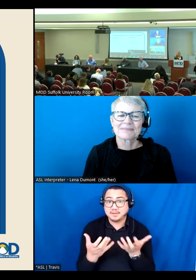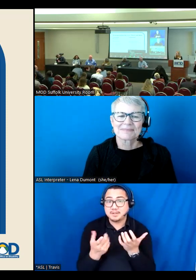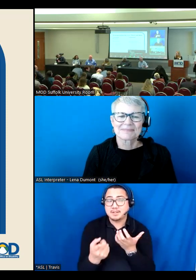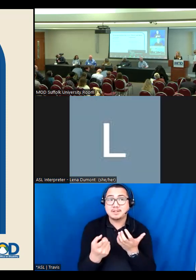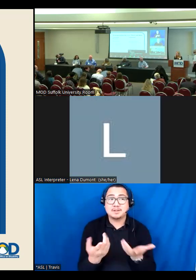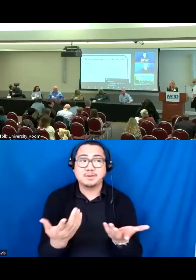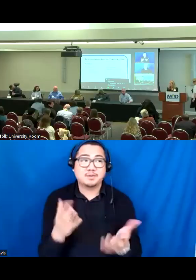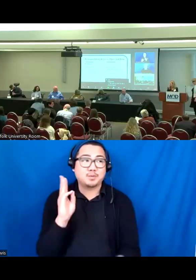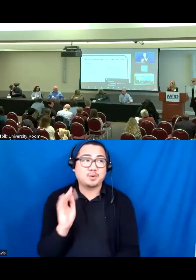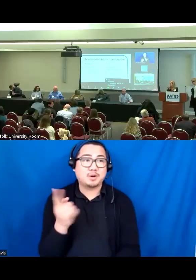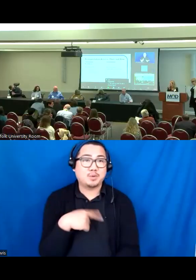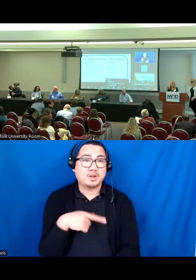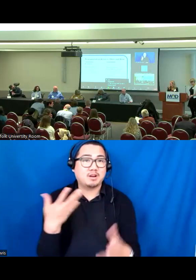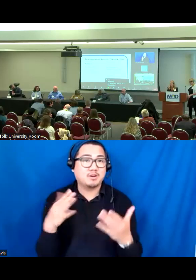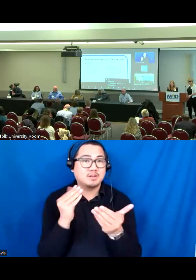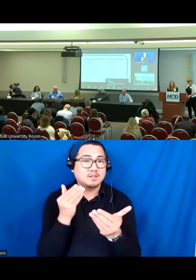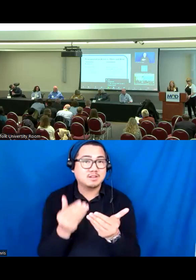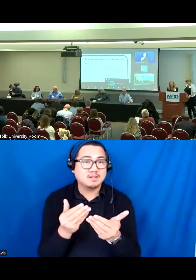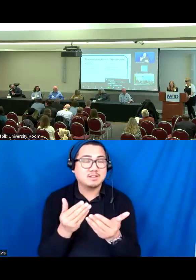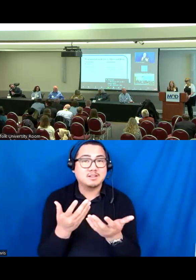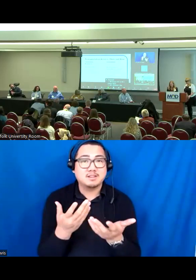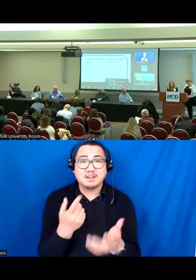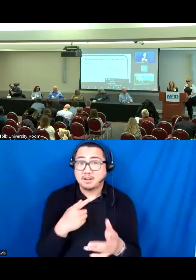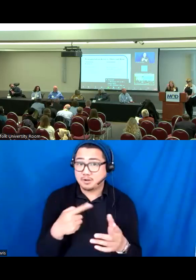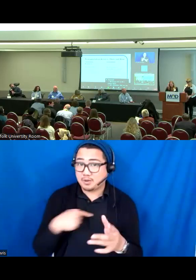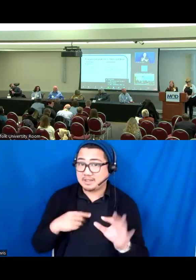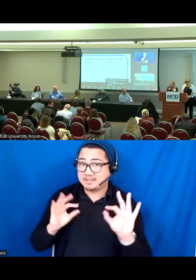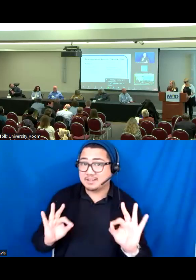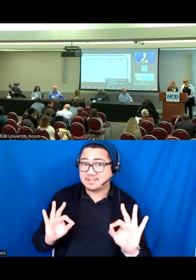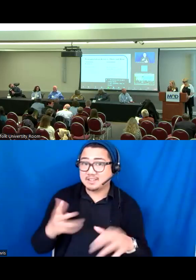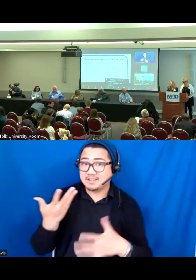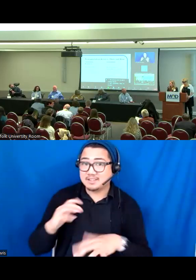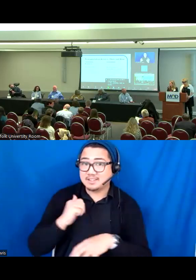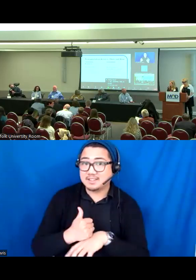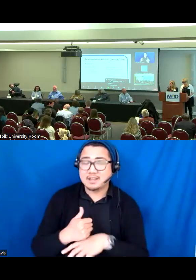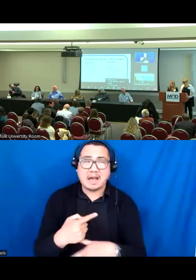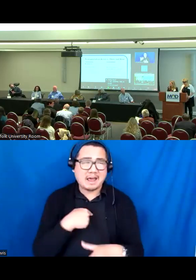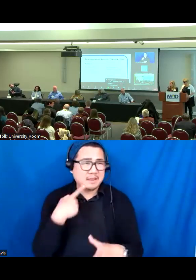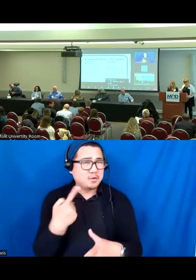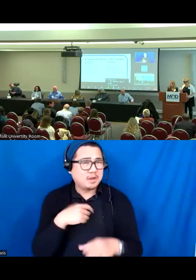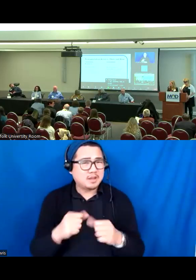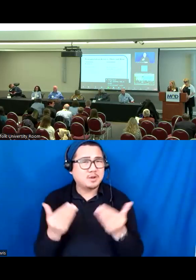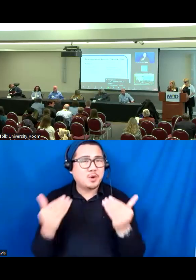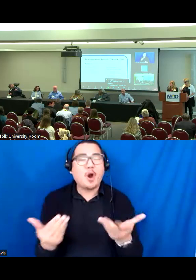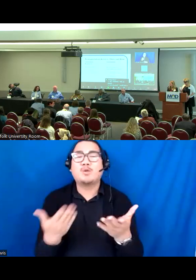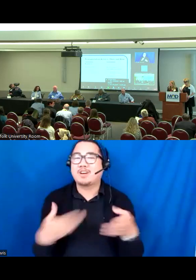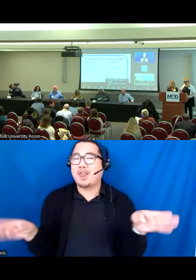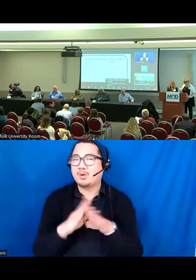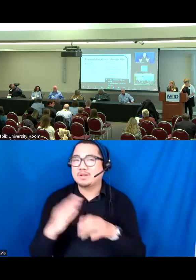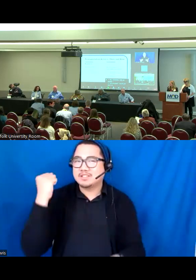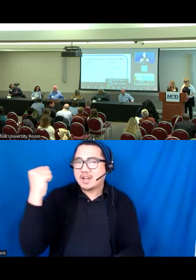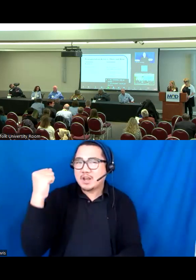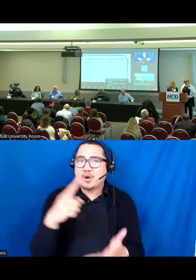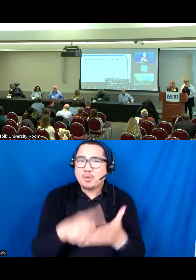already. Or we good? I will just leave do a closing you chant. with- A close, what do we want?